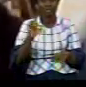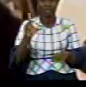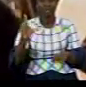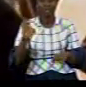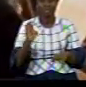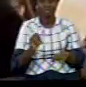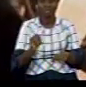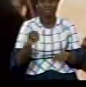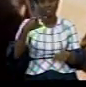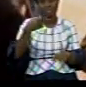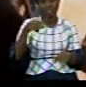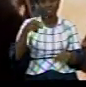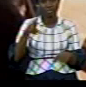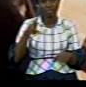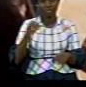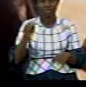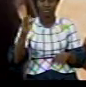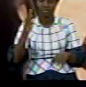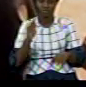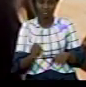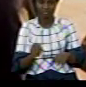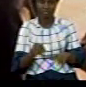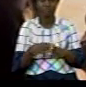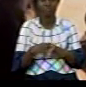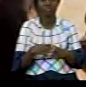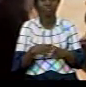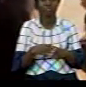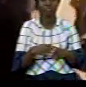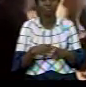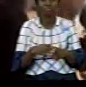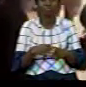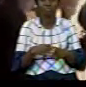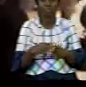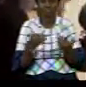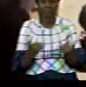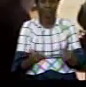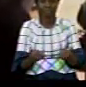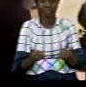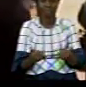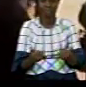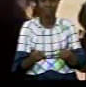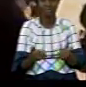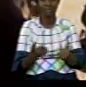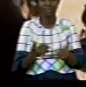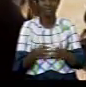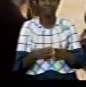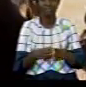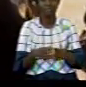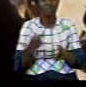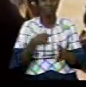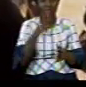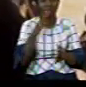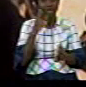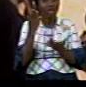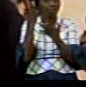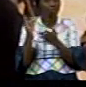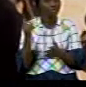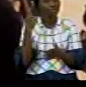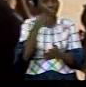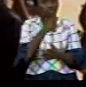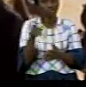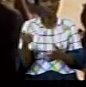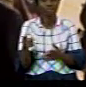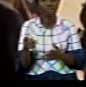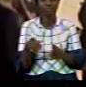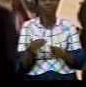has been a supernatural deliverance tonight right now before i leave you we are waiting for you go on the comment section